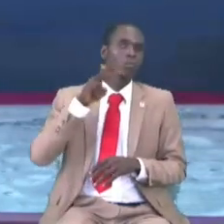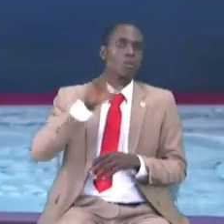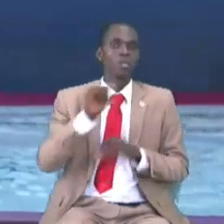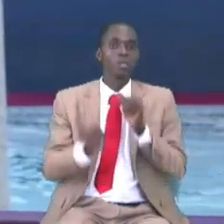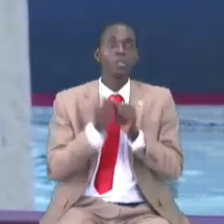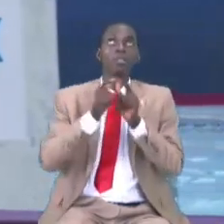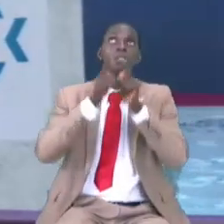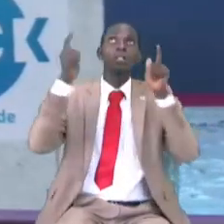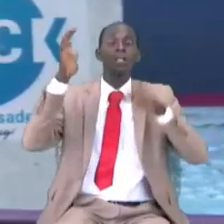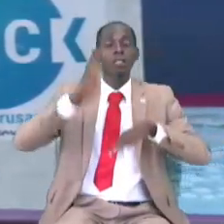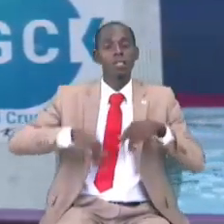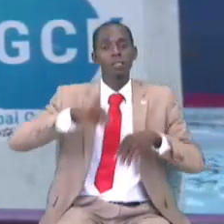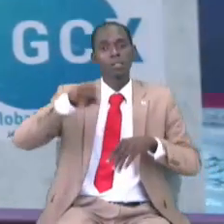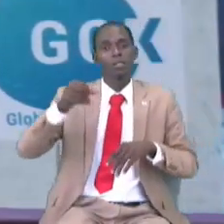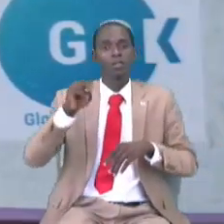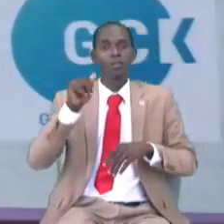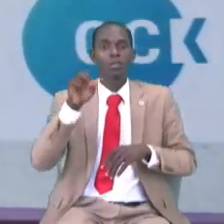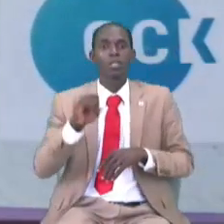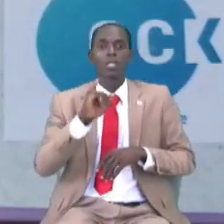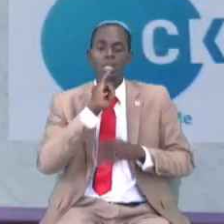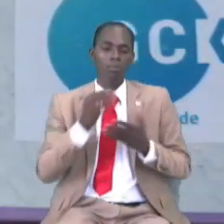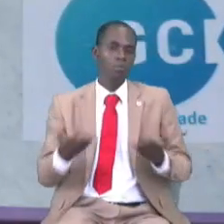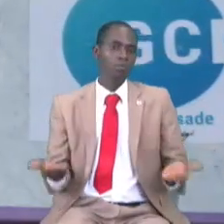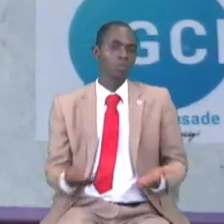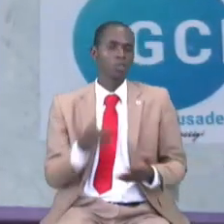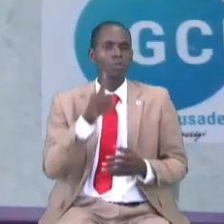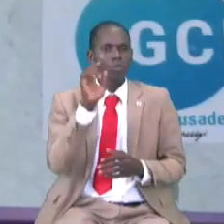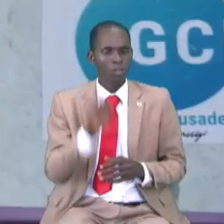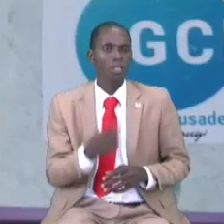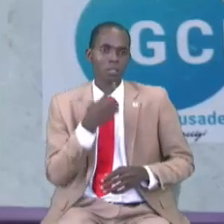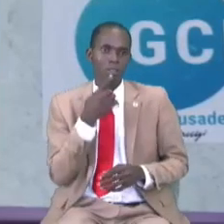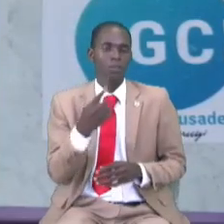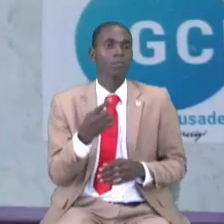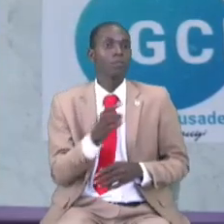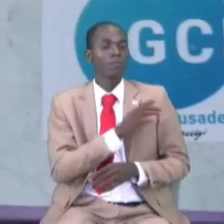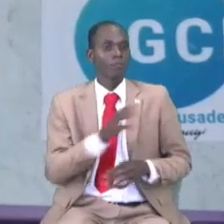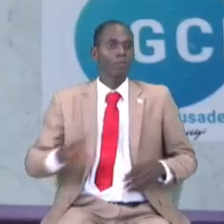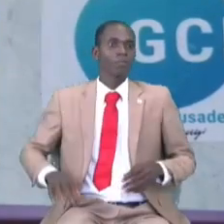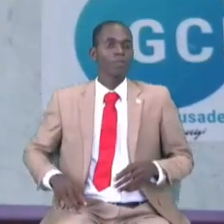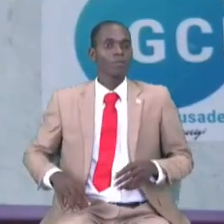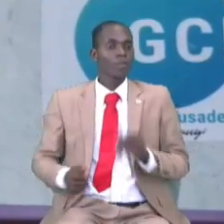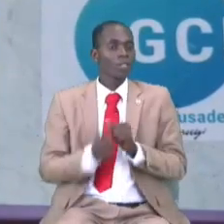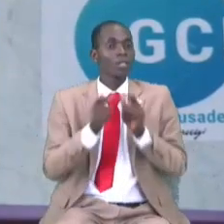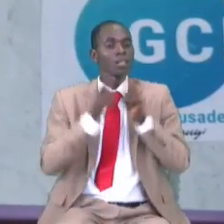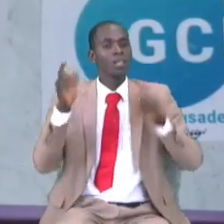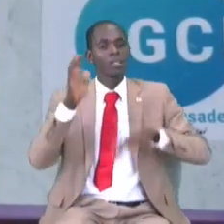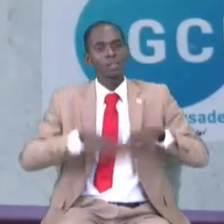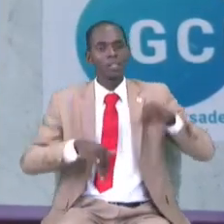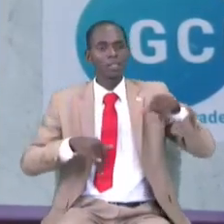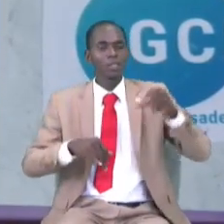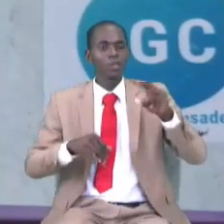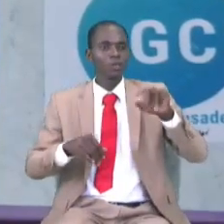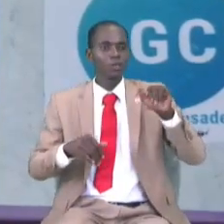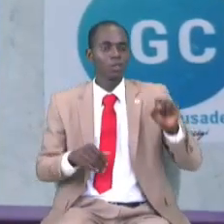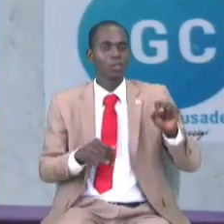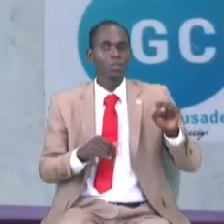tell Christ, greater than Jonah in love, greater than Jonah in sacrifice, greater